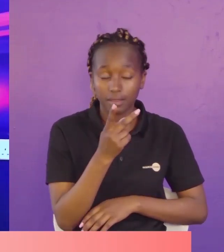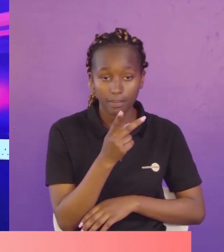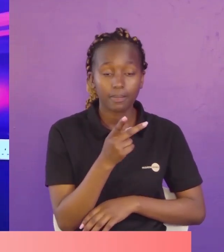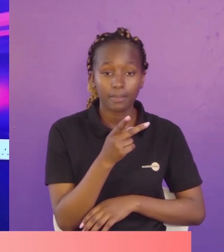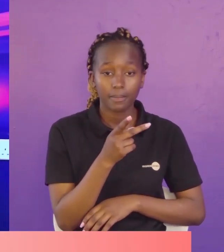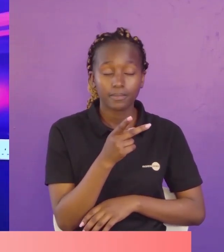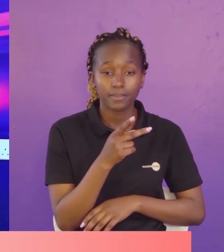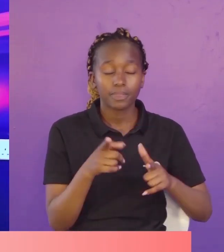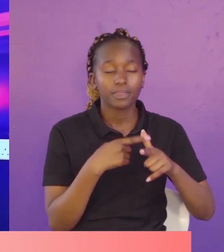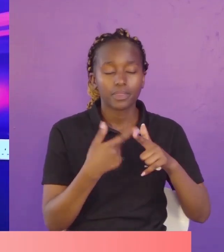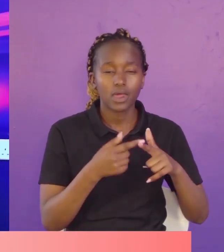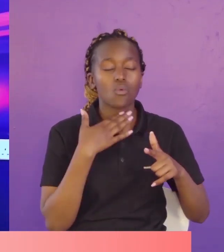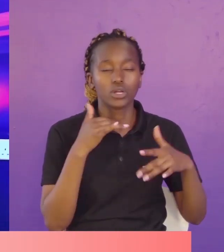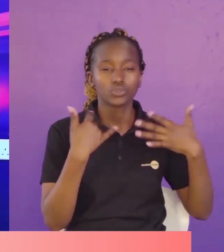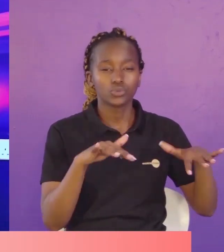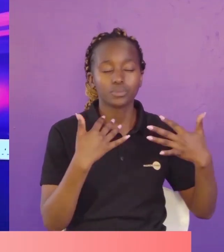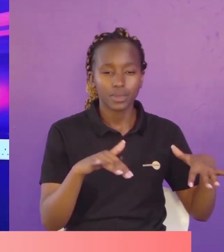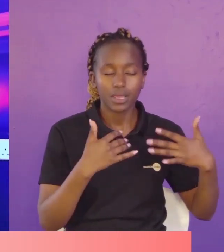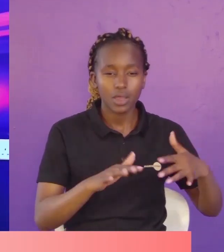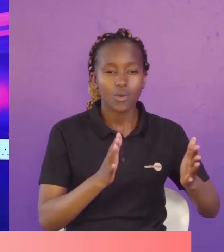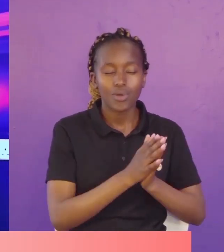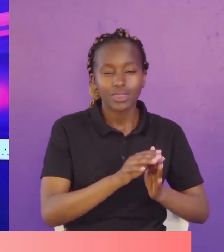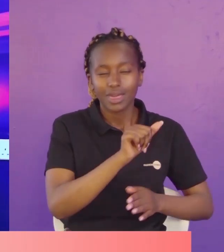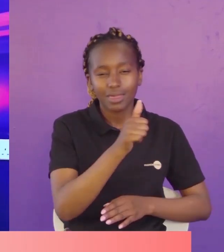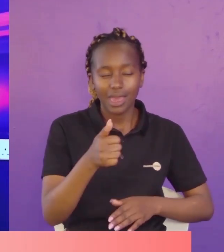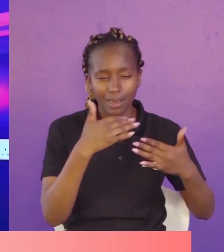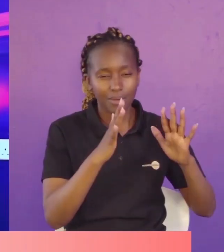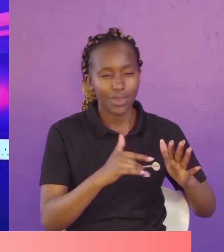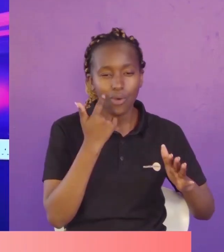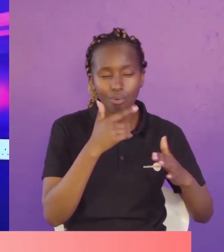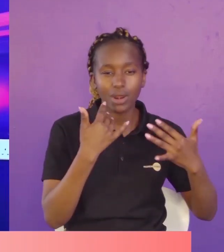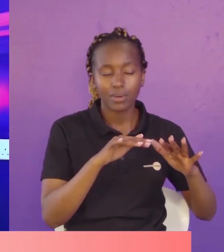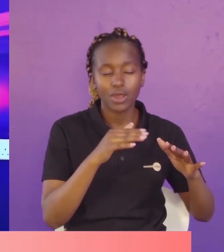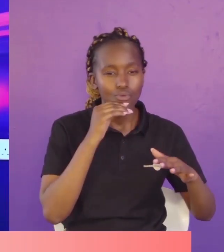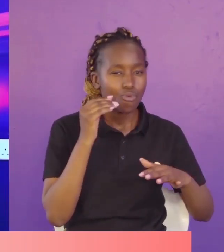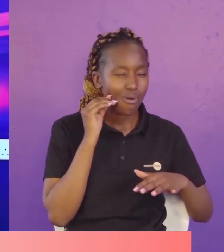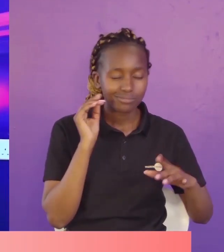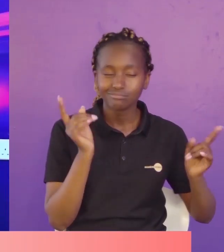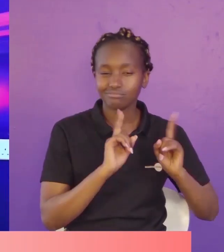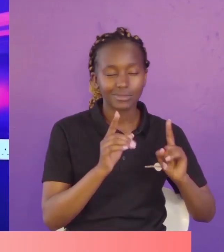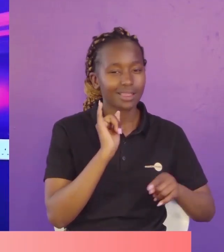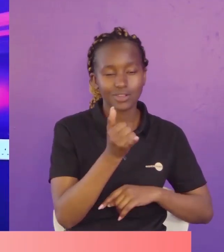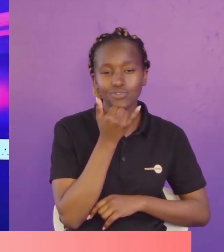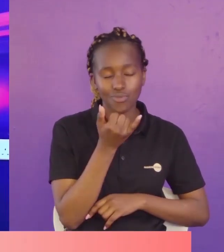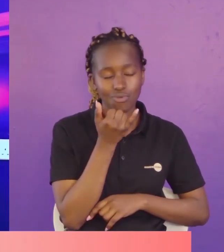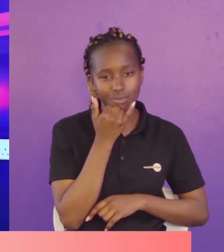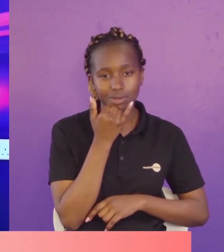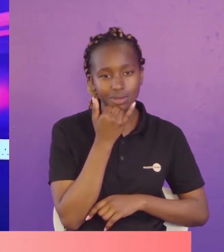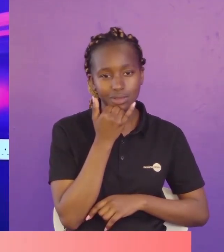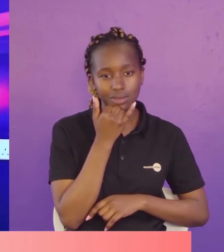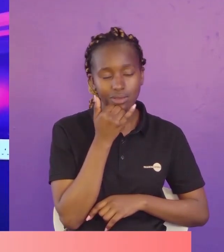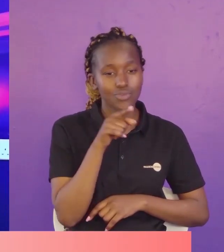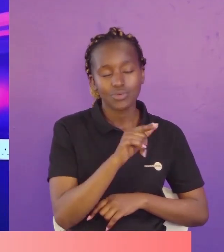the players who play in our home leagues, and these players are the ones that play in the CHAN. Yeah. You